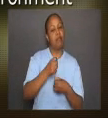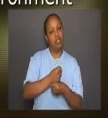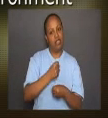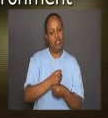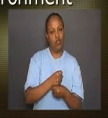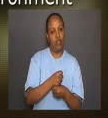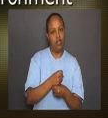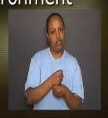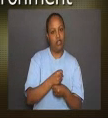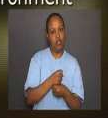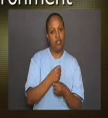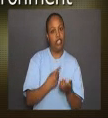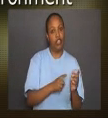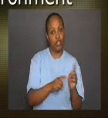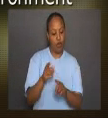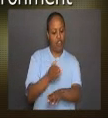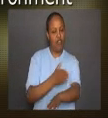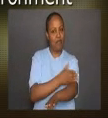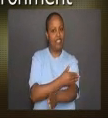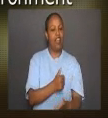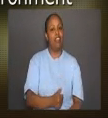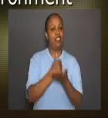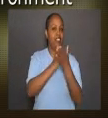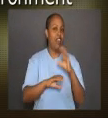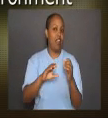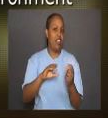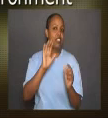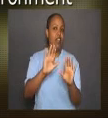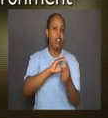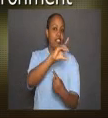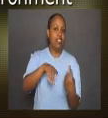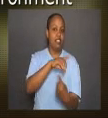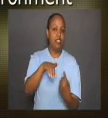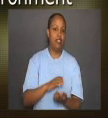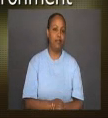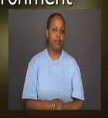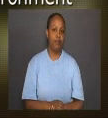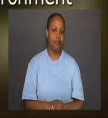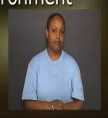would assist development of the region.